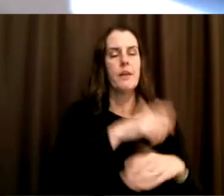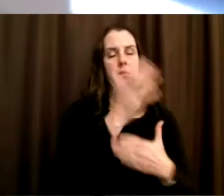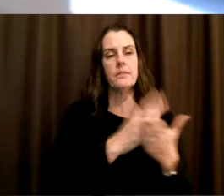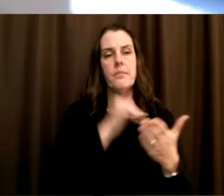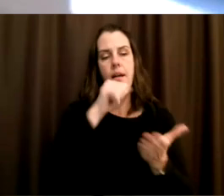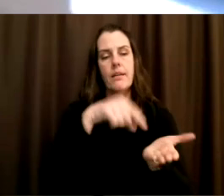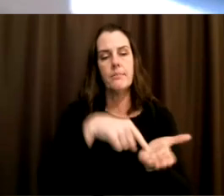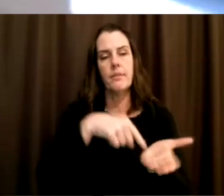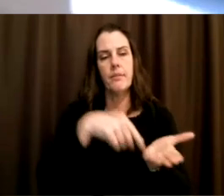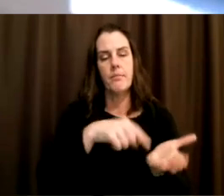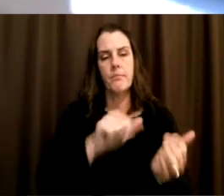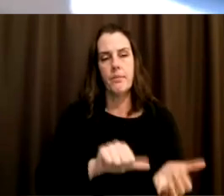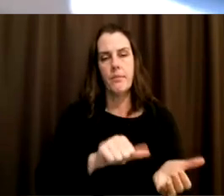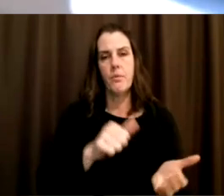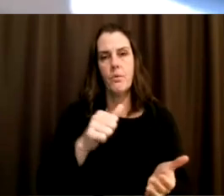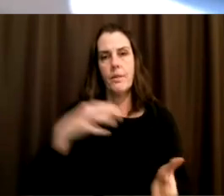benefits.